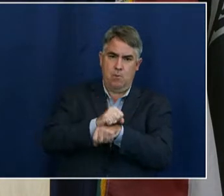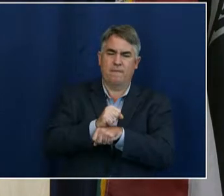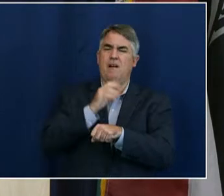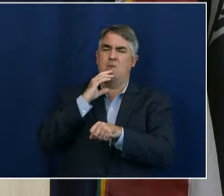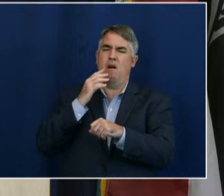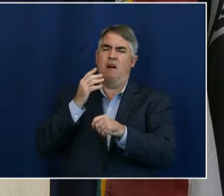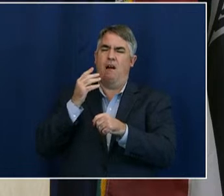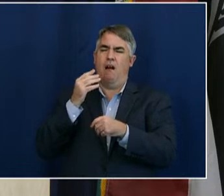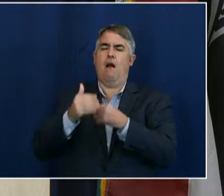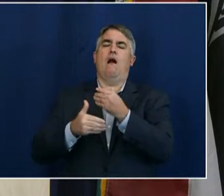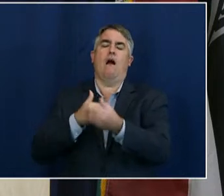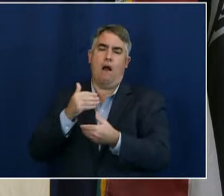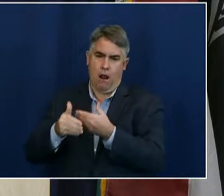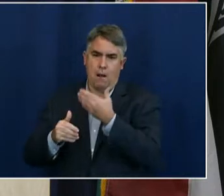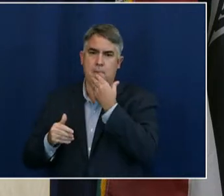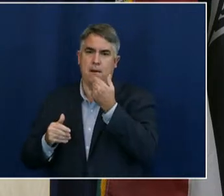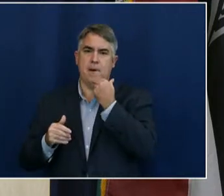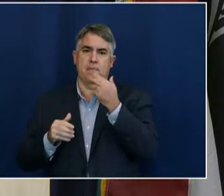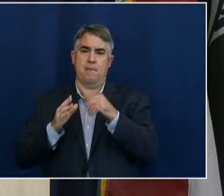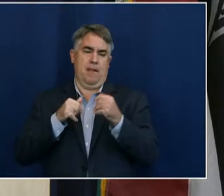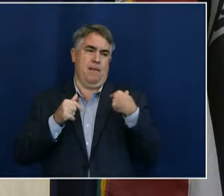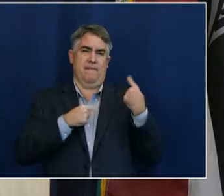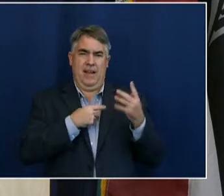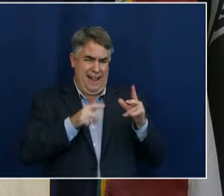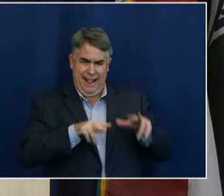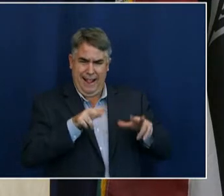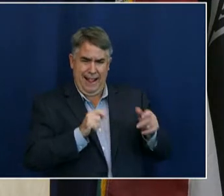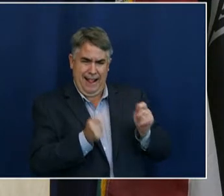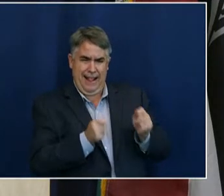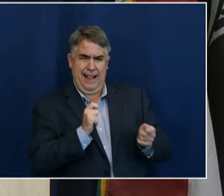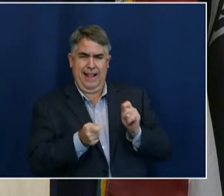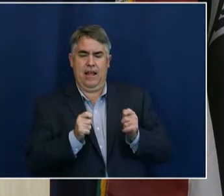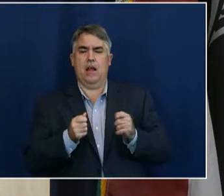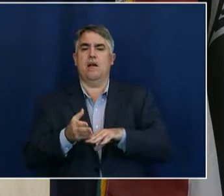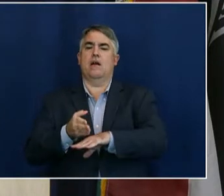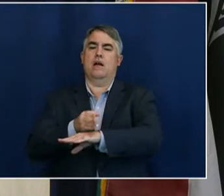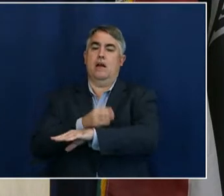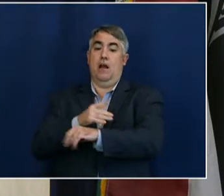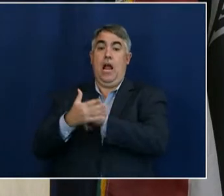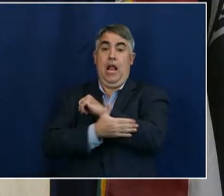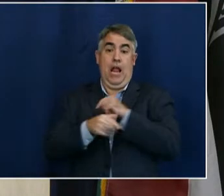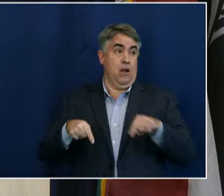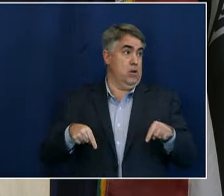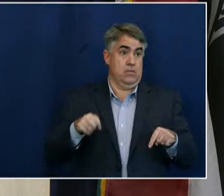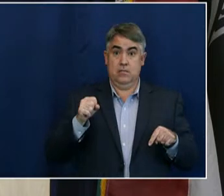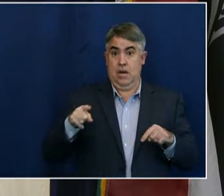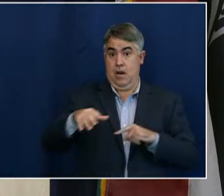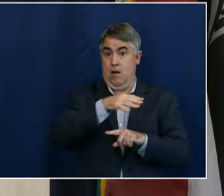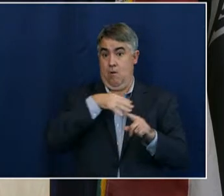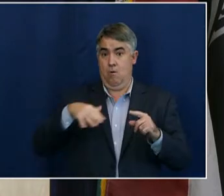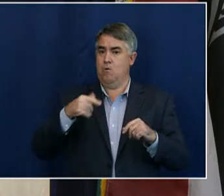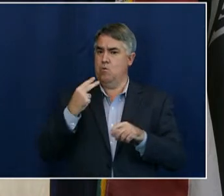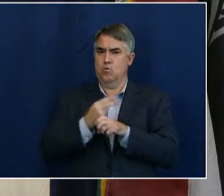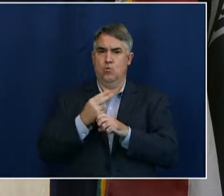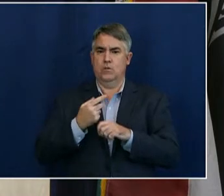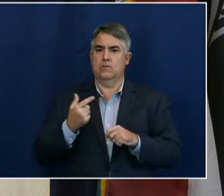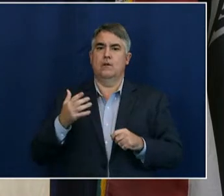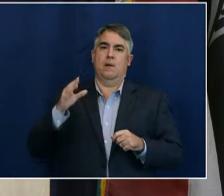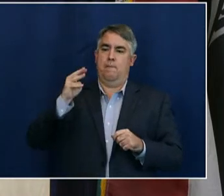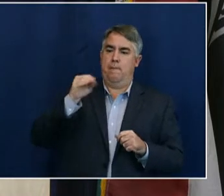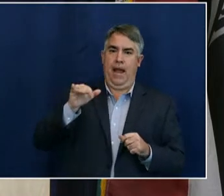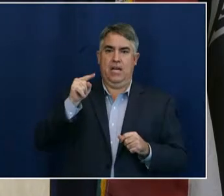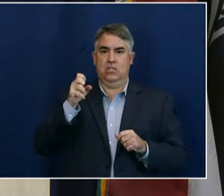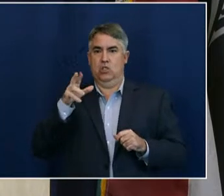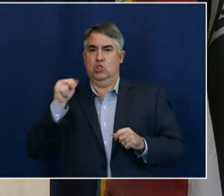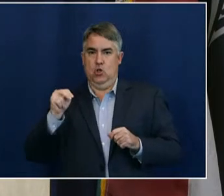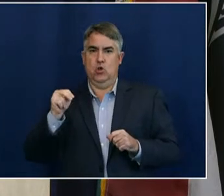been. All of the county-sponsored pods are utilizing My Turn. When we bring on the Vaccination Supercenter in North County, it